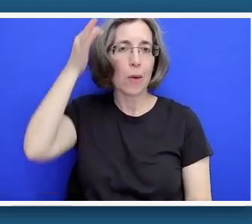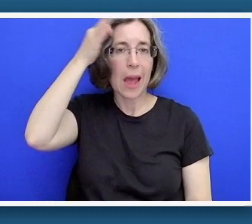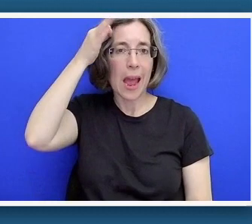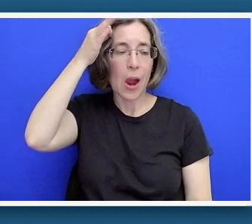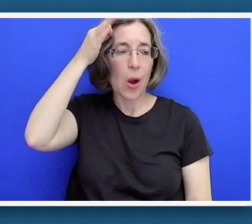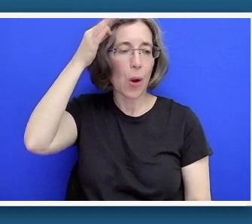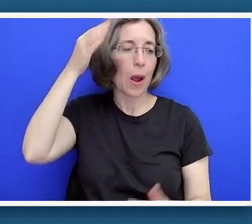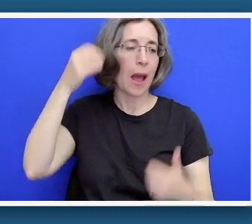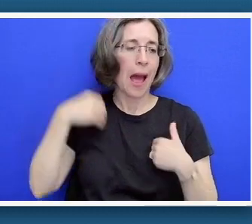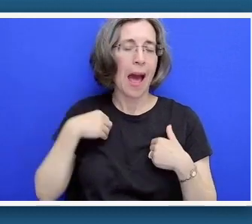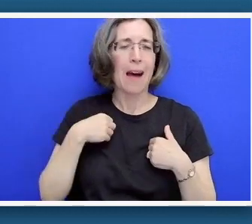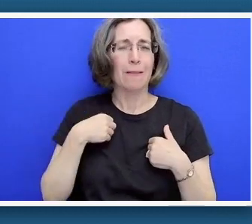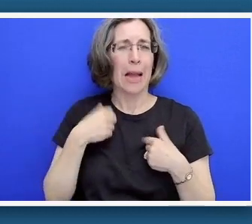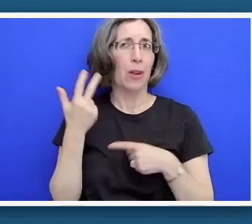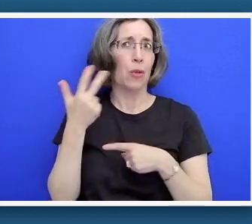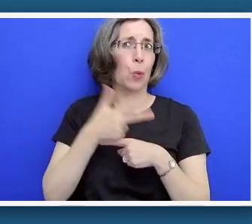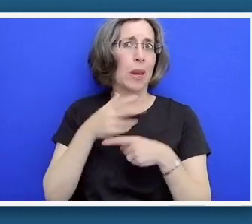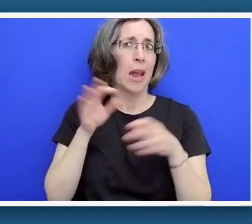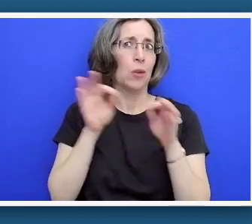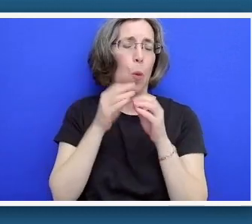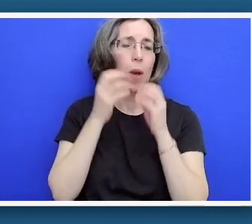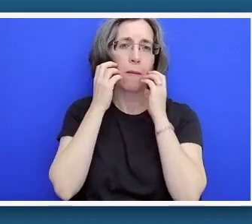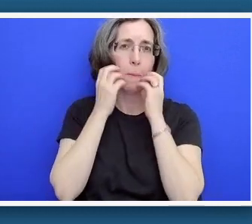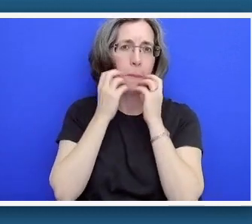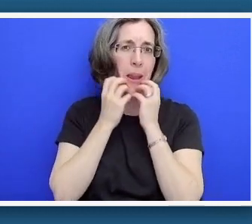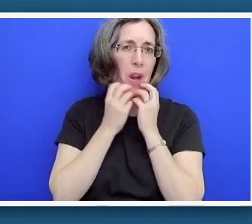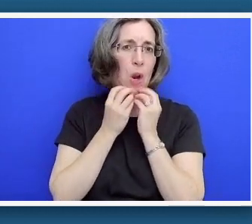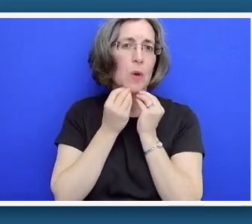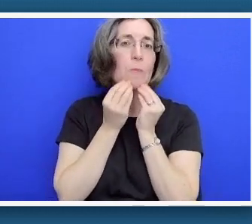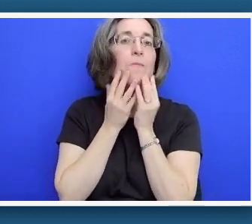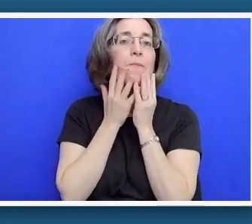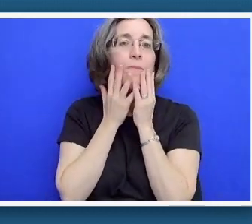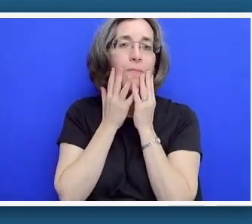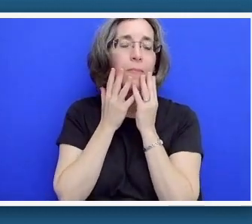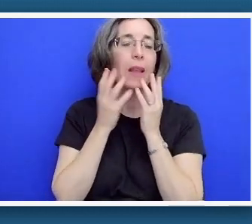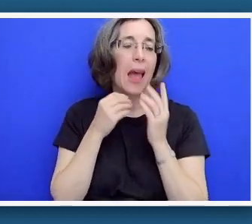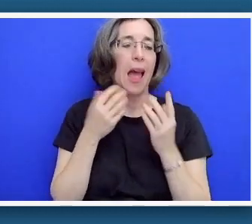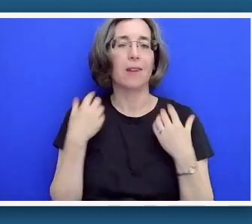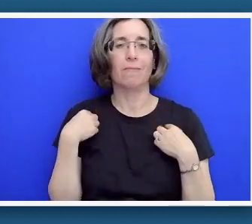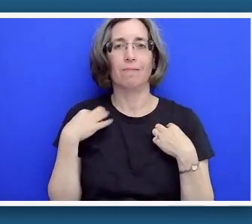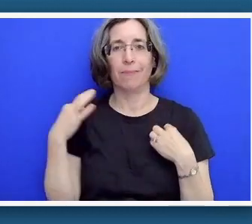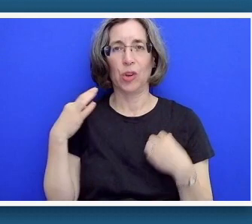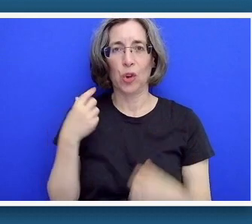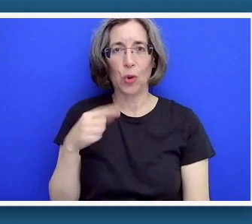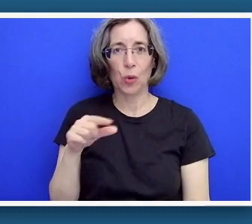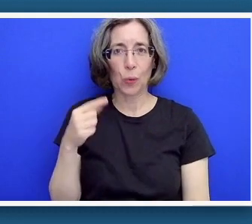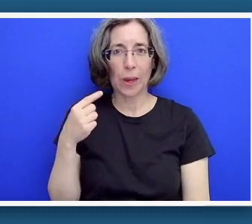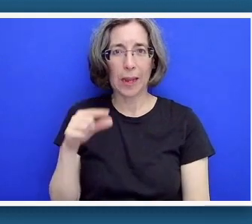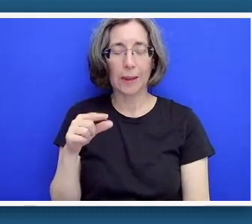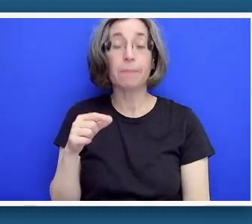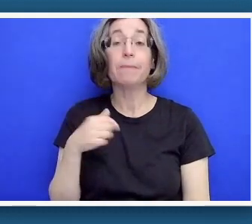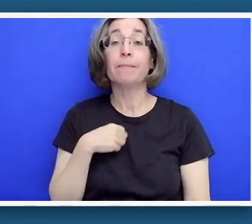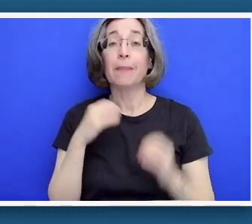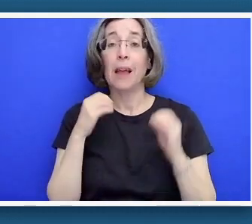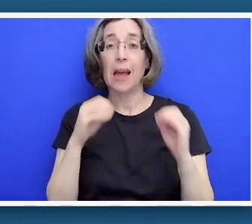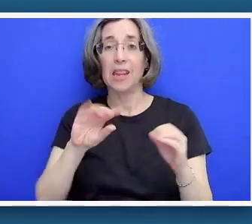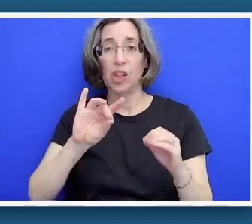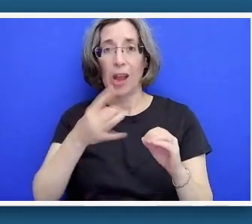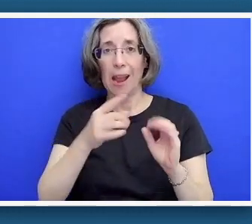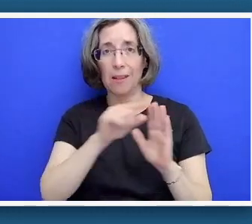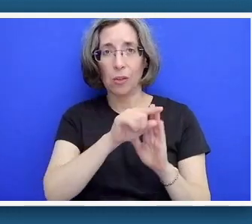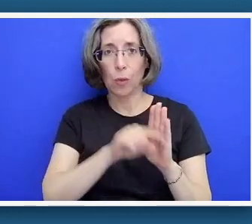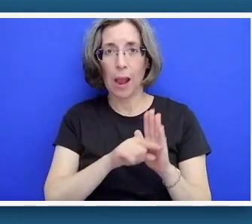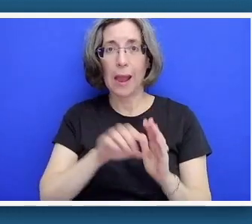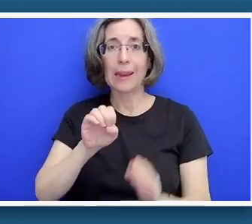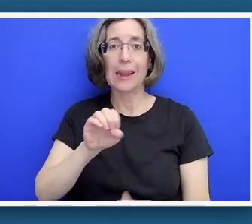of a beard that I think might be growing, and I'm wearing a green shirt. But again, I teach 8th grade ELA